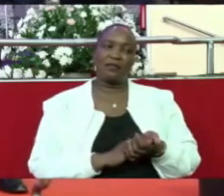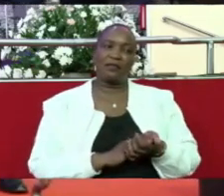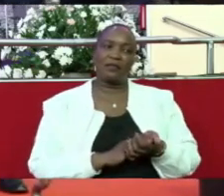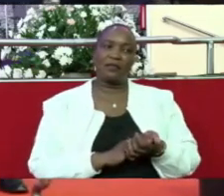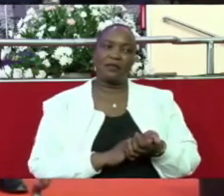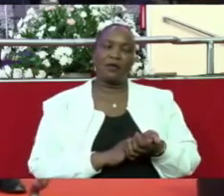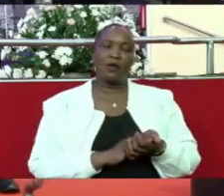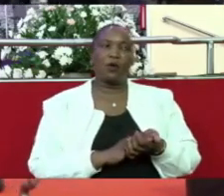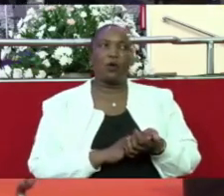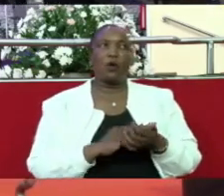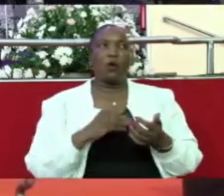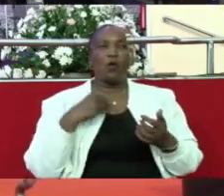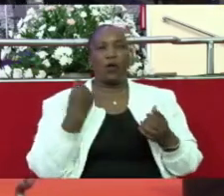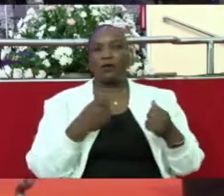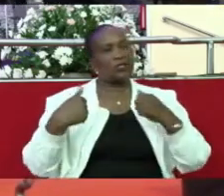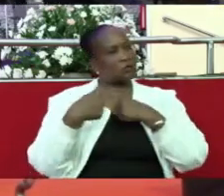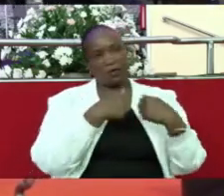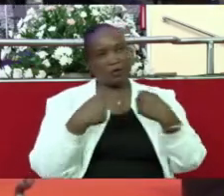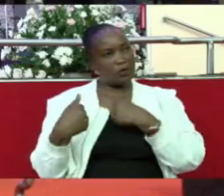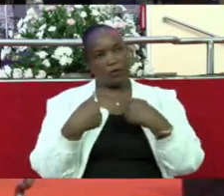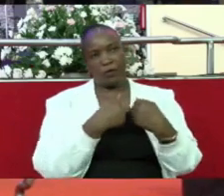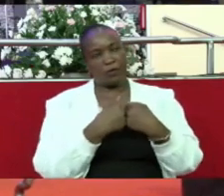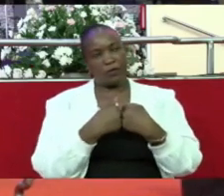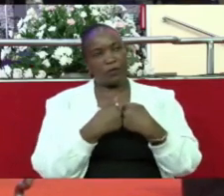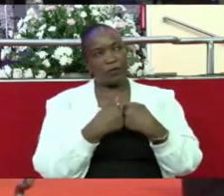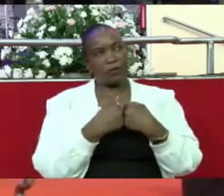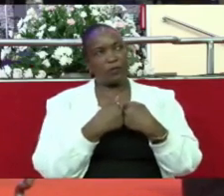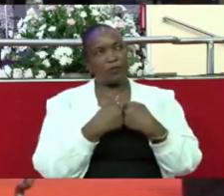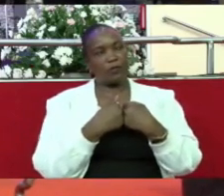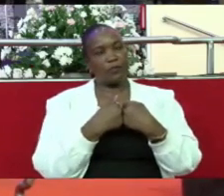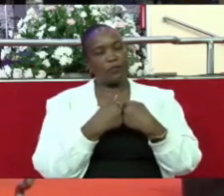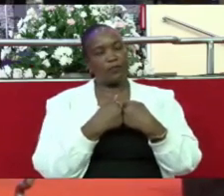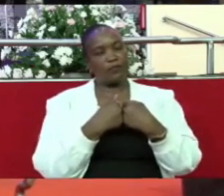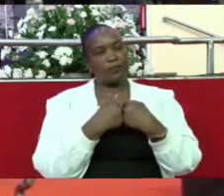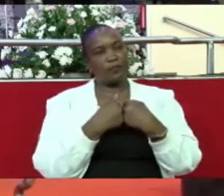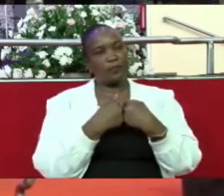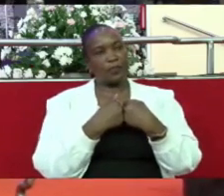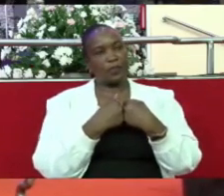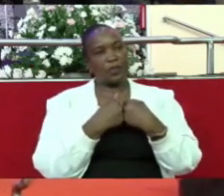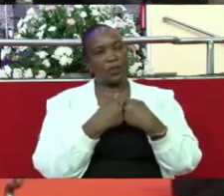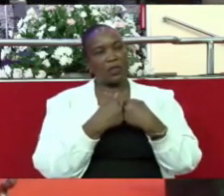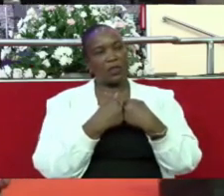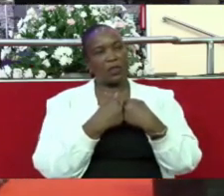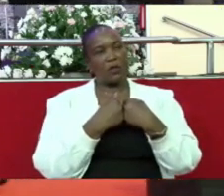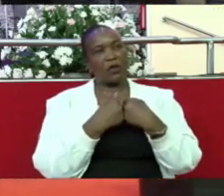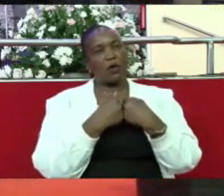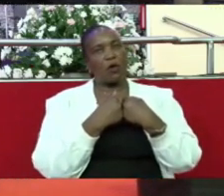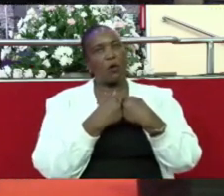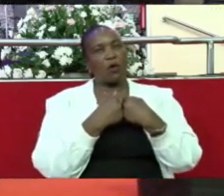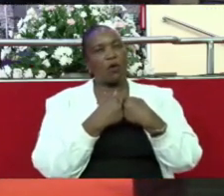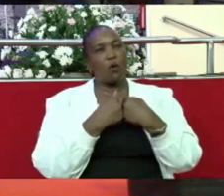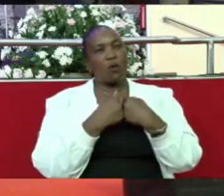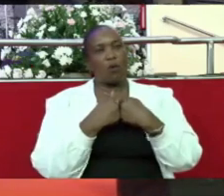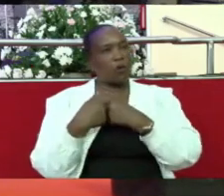hatupigani. We do not wage our battles. Hatupigani vita vyetu. Even as with those that have carnal weapons. Kama vile wale